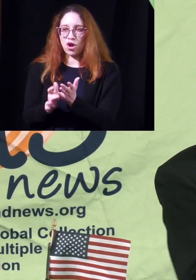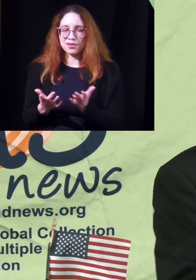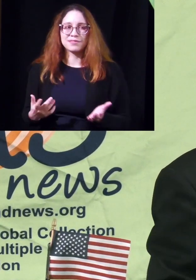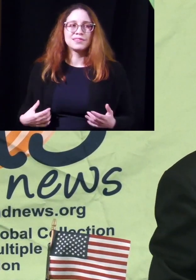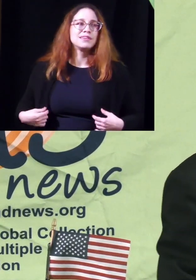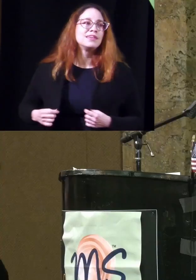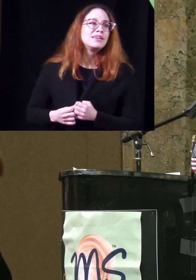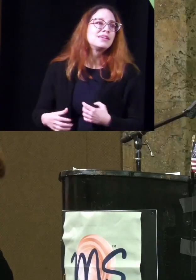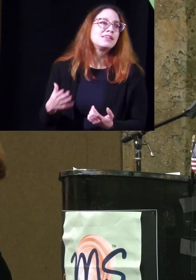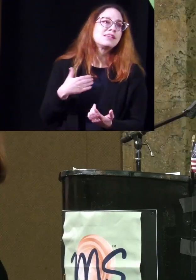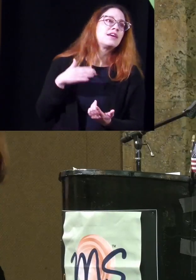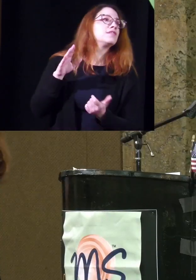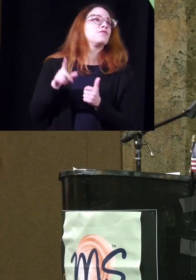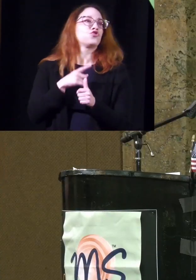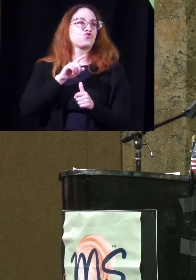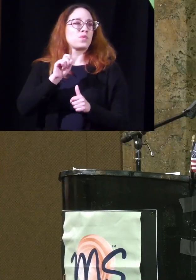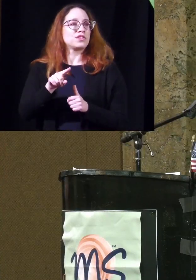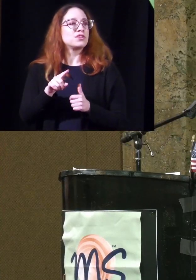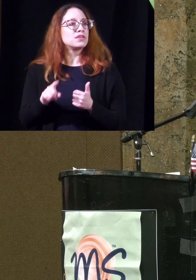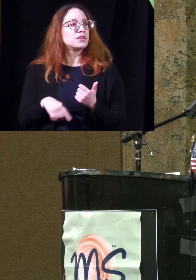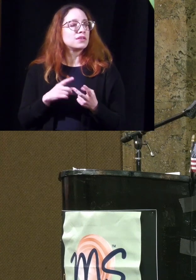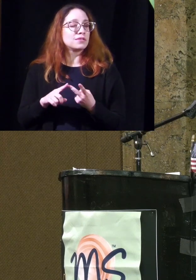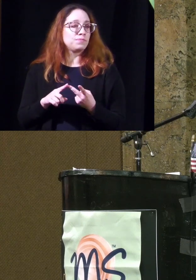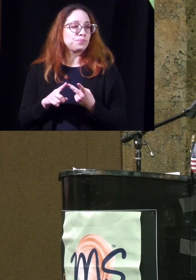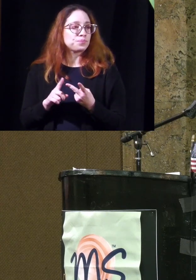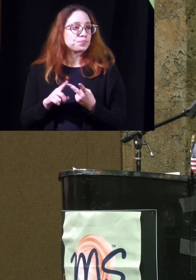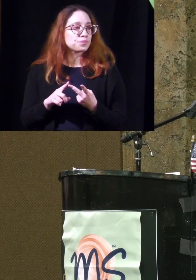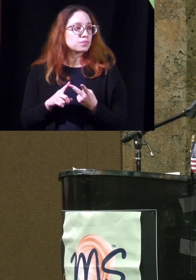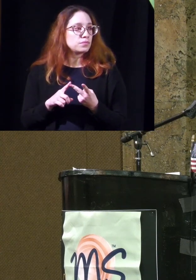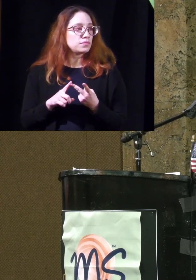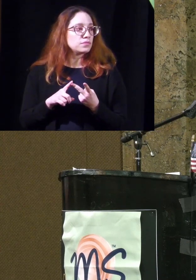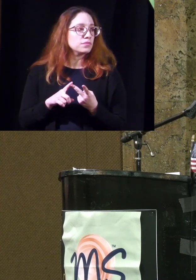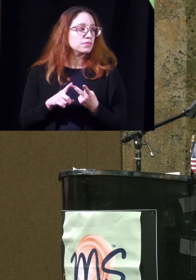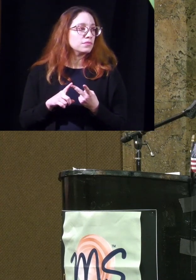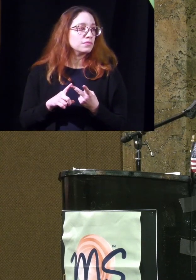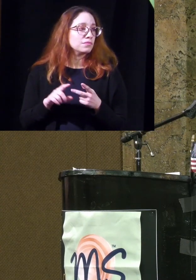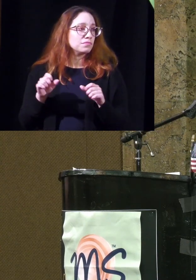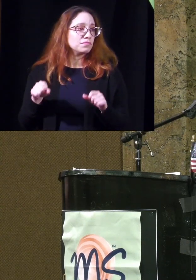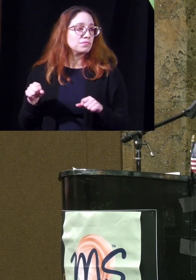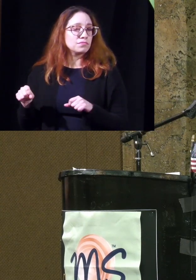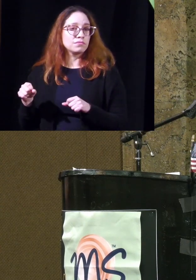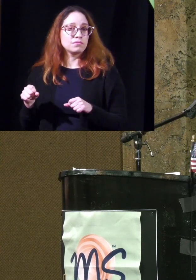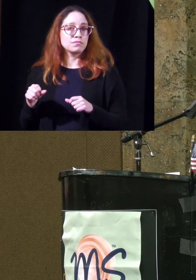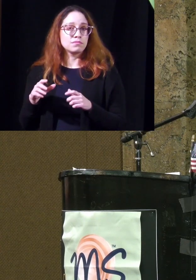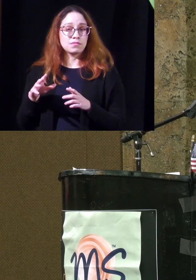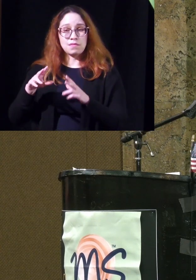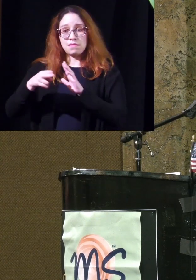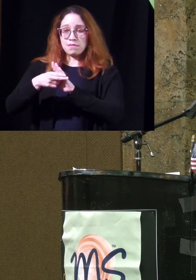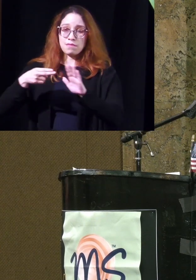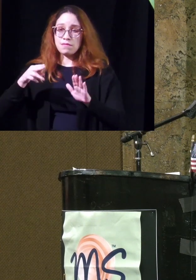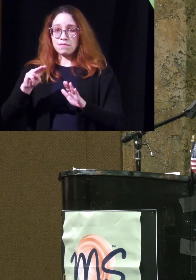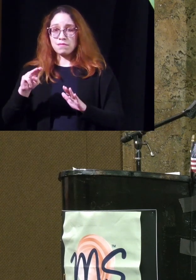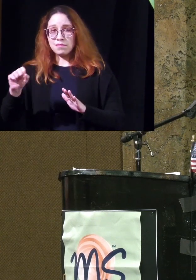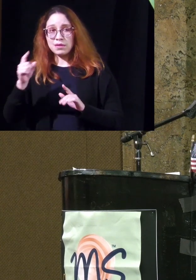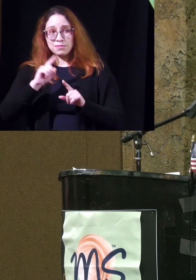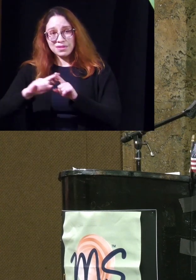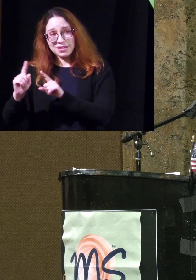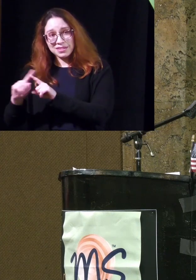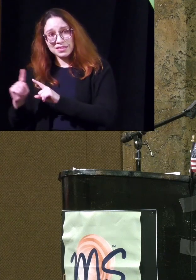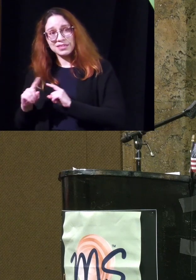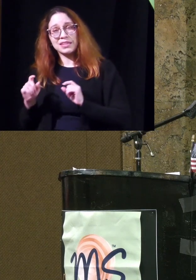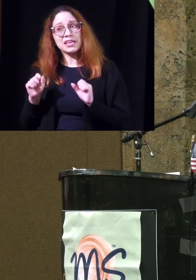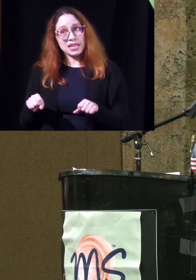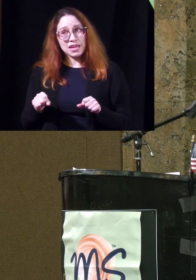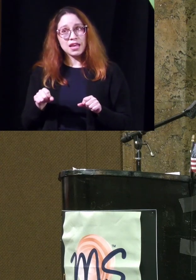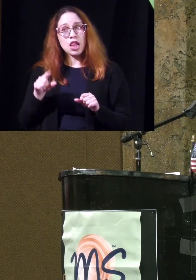that would be my answer to your first question. As regards the second question, this applies very well to when we diagnose MS early on, that there are many things that mimic